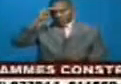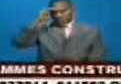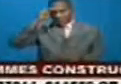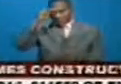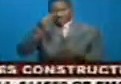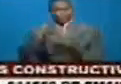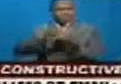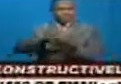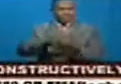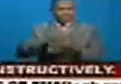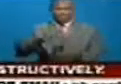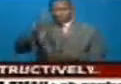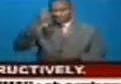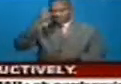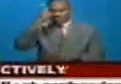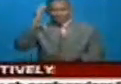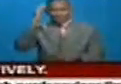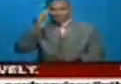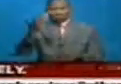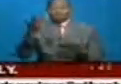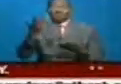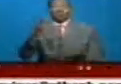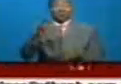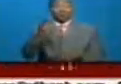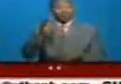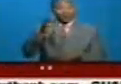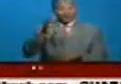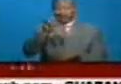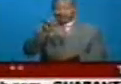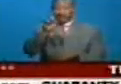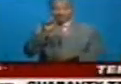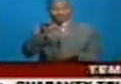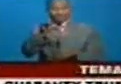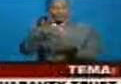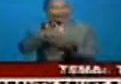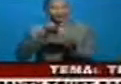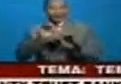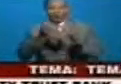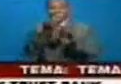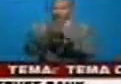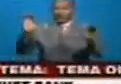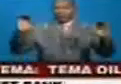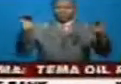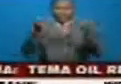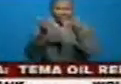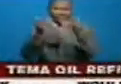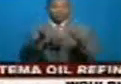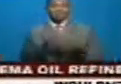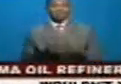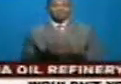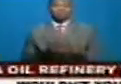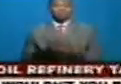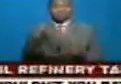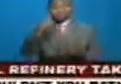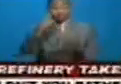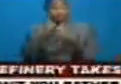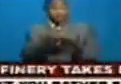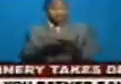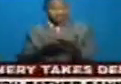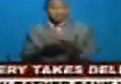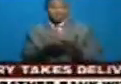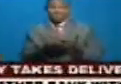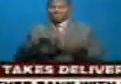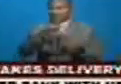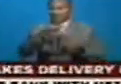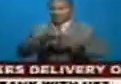President Atta Mills has reiterated that government will ensure free and fair elections next year, but he noted that the